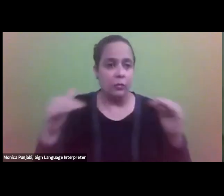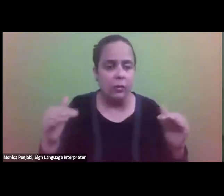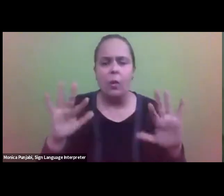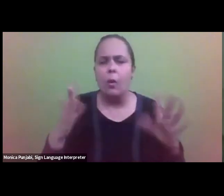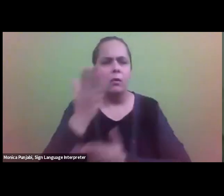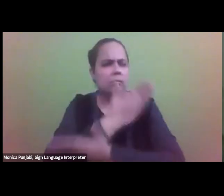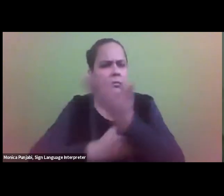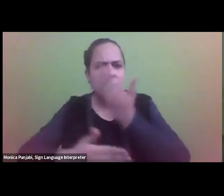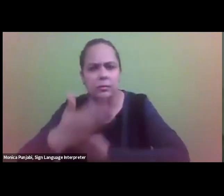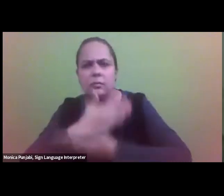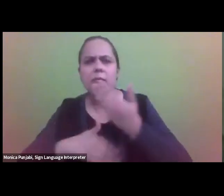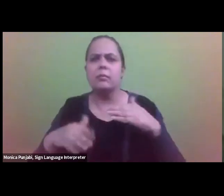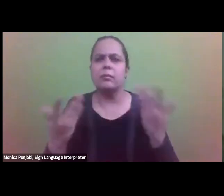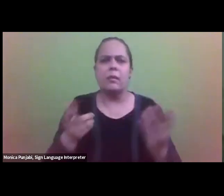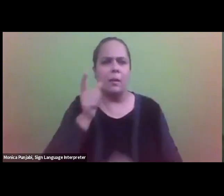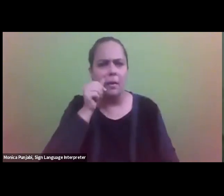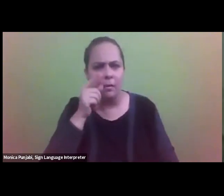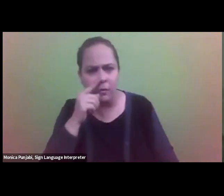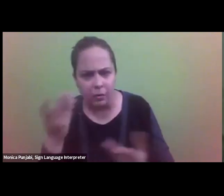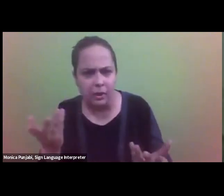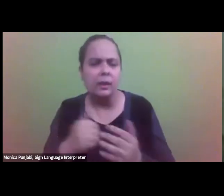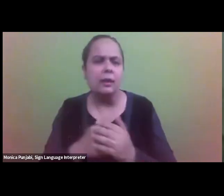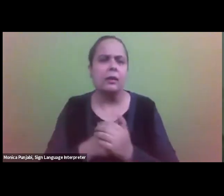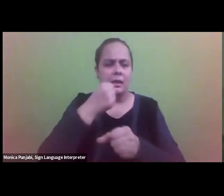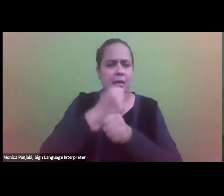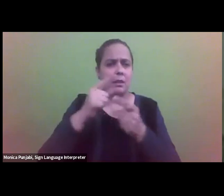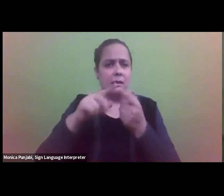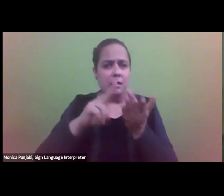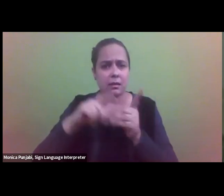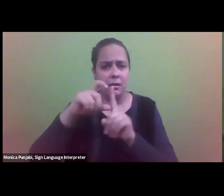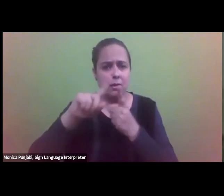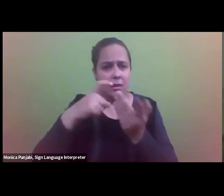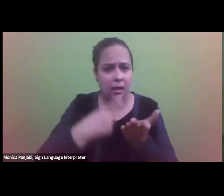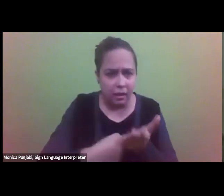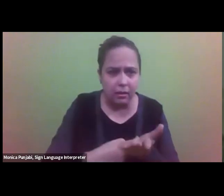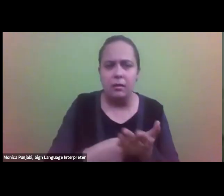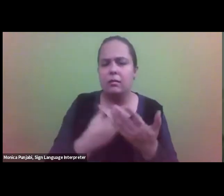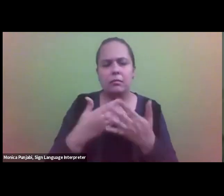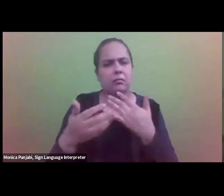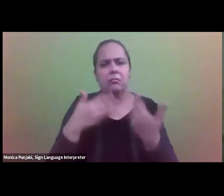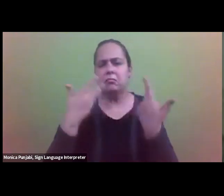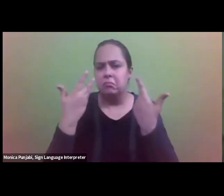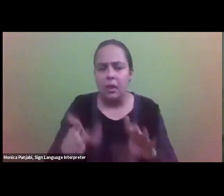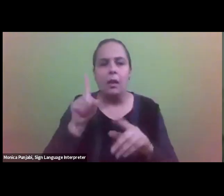religion. In his first day in office, President Joe Biden issued a presidential